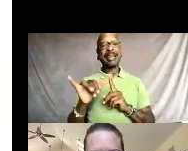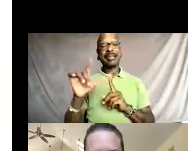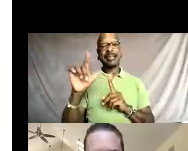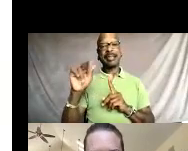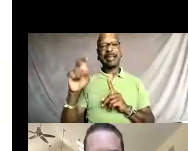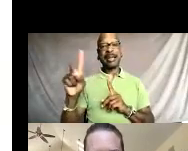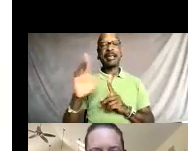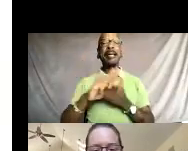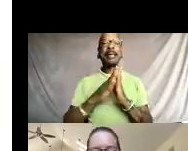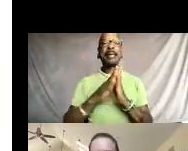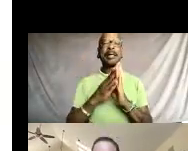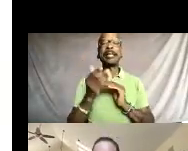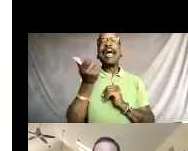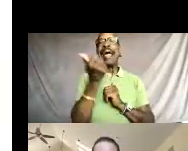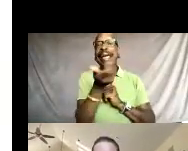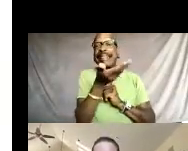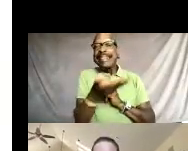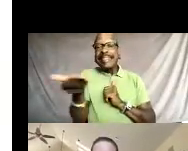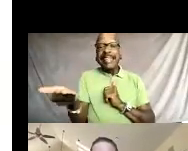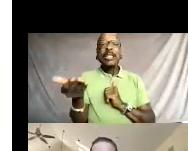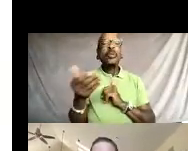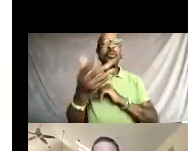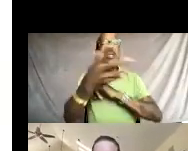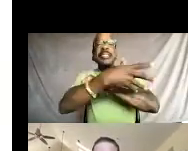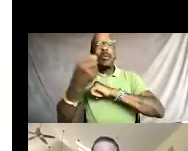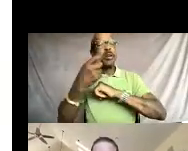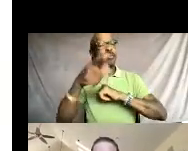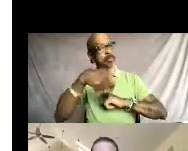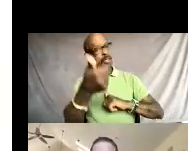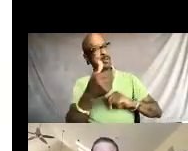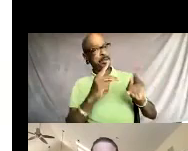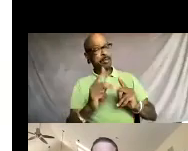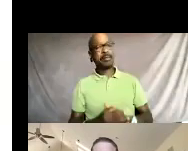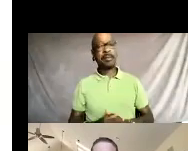which you can take away from them. Next slide.